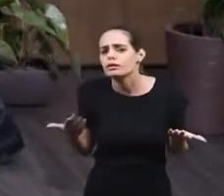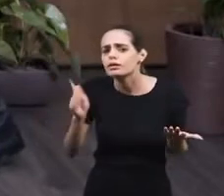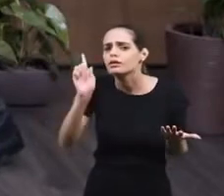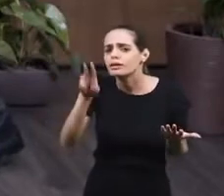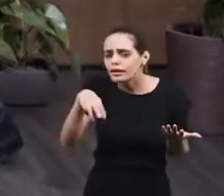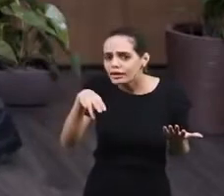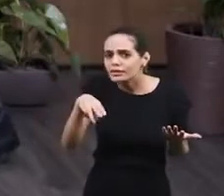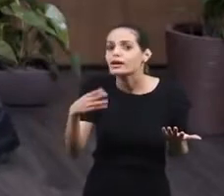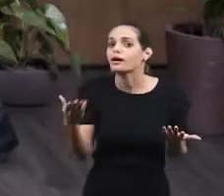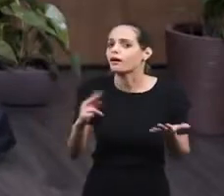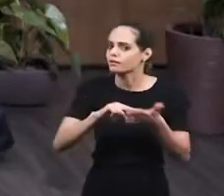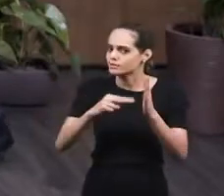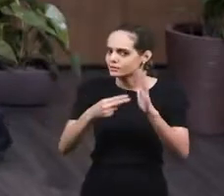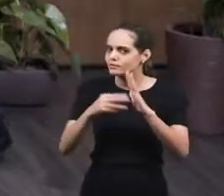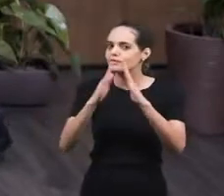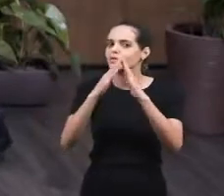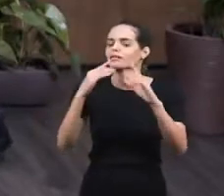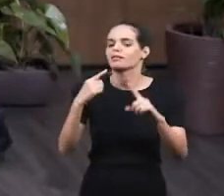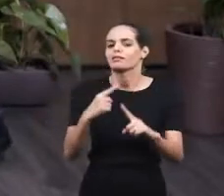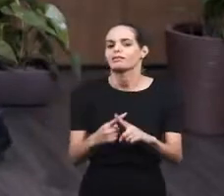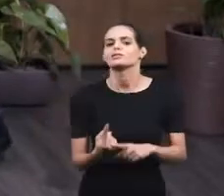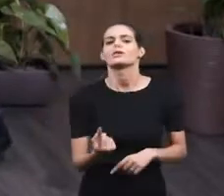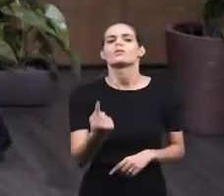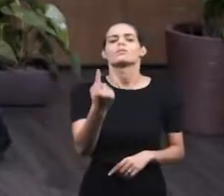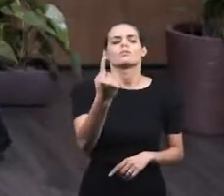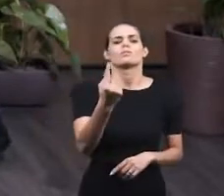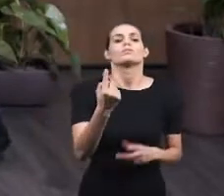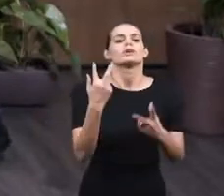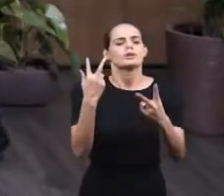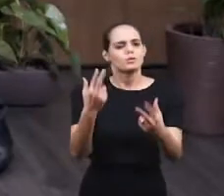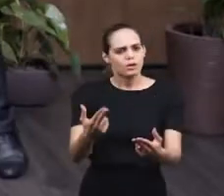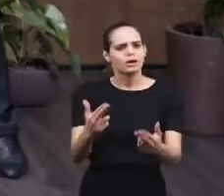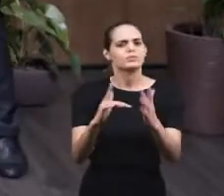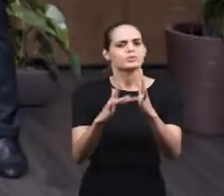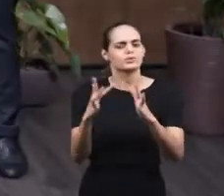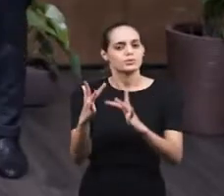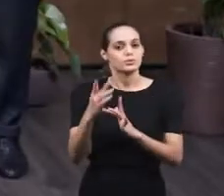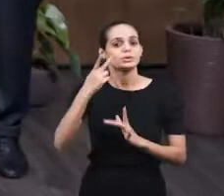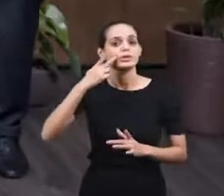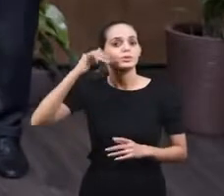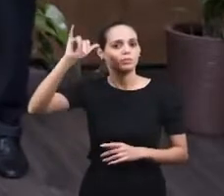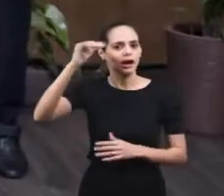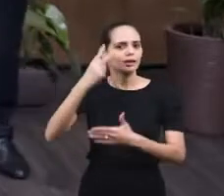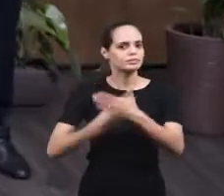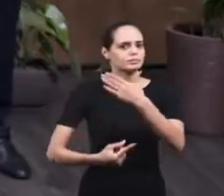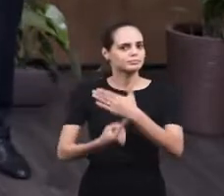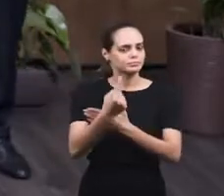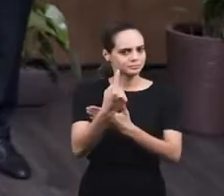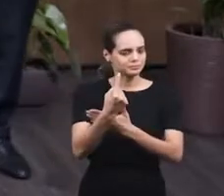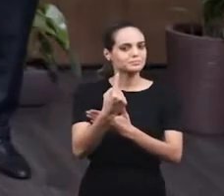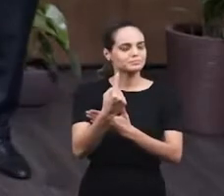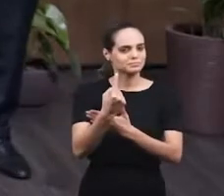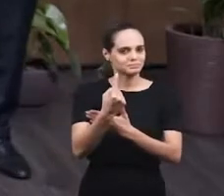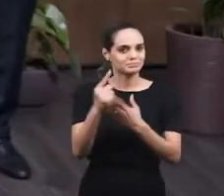That the disciples, the church, that they may be one as we are, Jesus and the